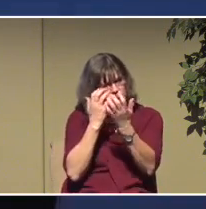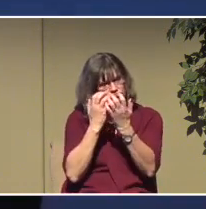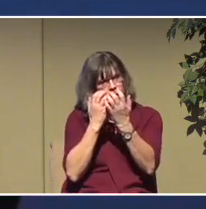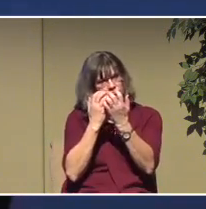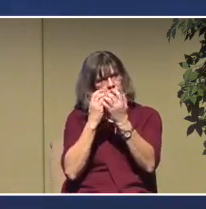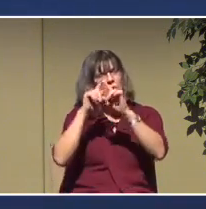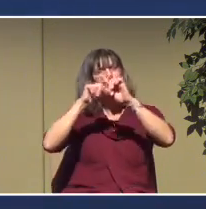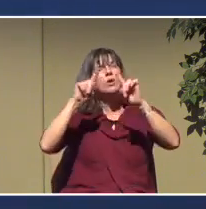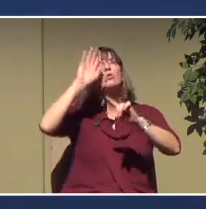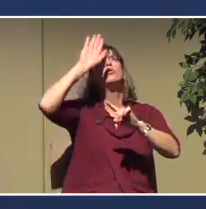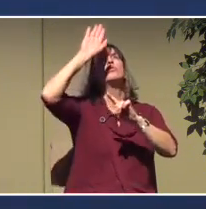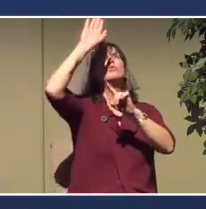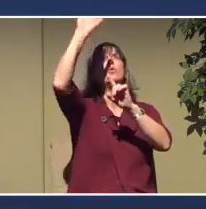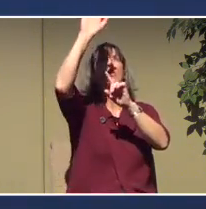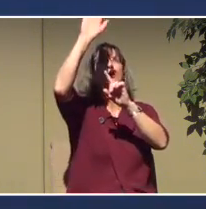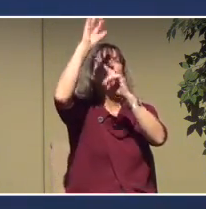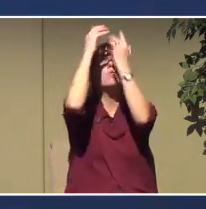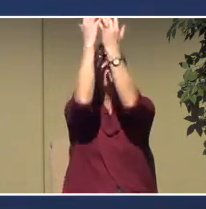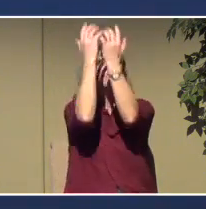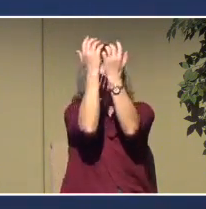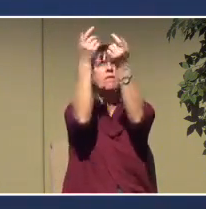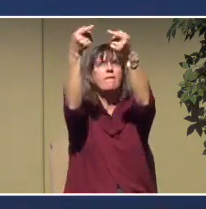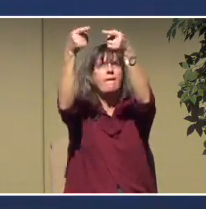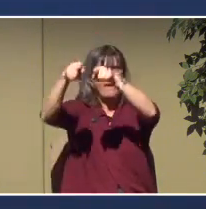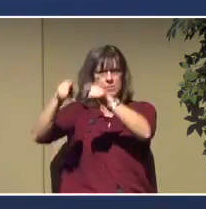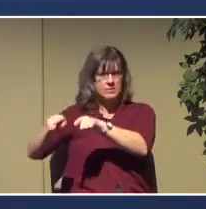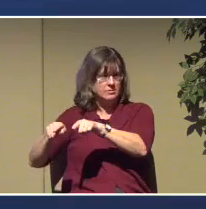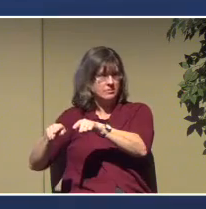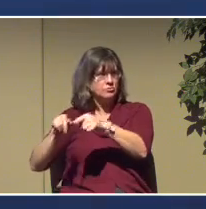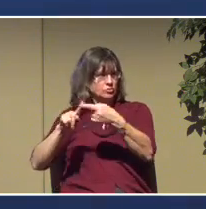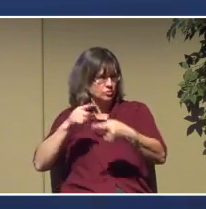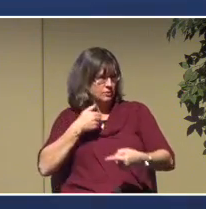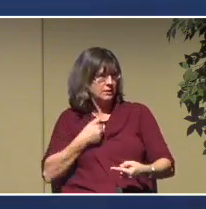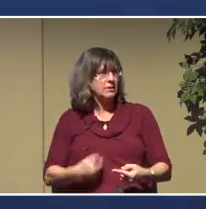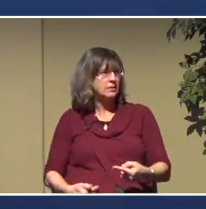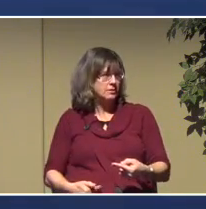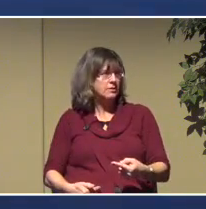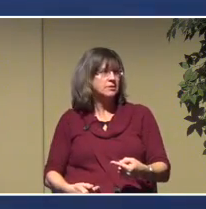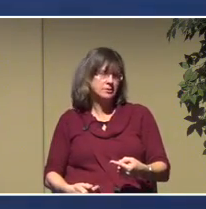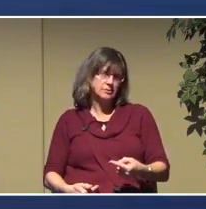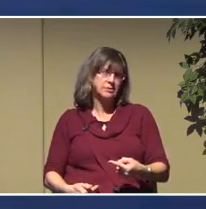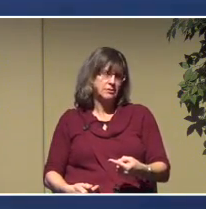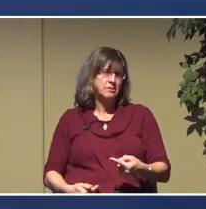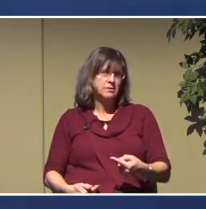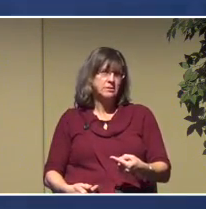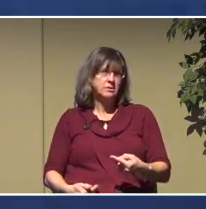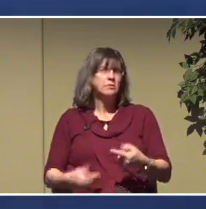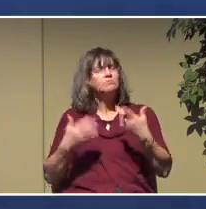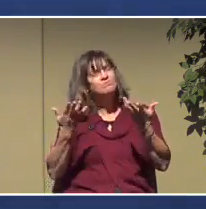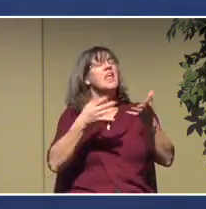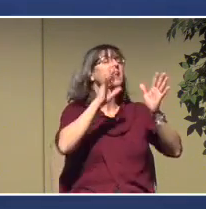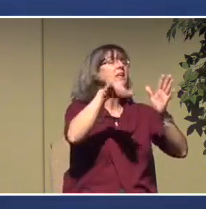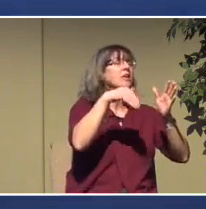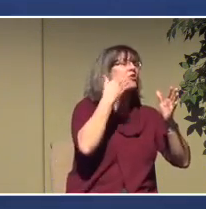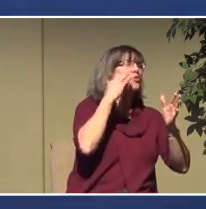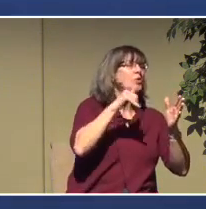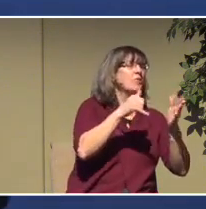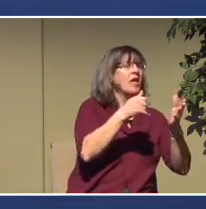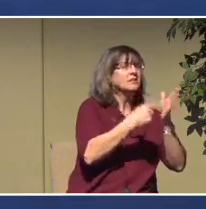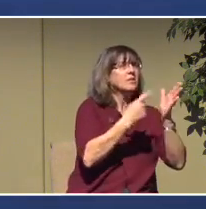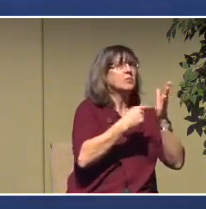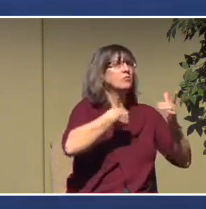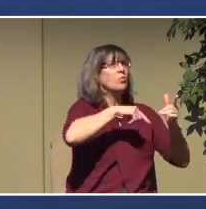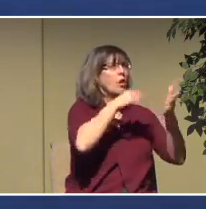Now for us, sometimes we will pray that at the end of a prayer. We've prayed for something big, and we